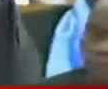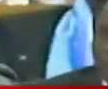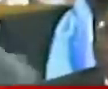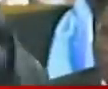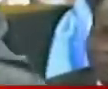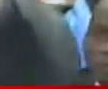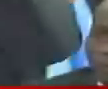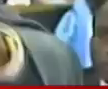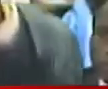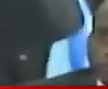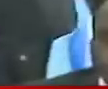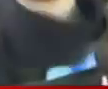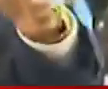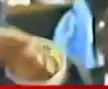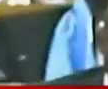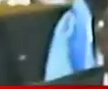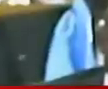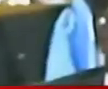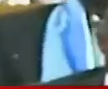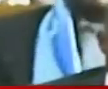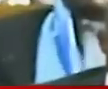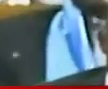because they have been critical of themselves in the first place.